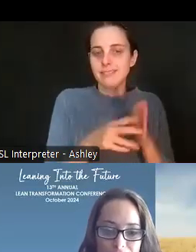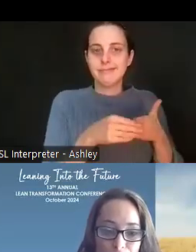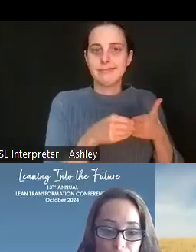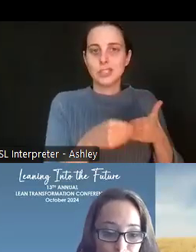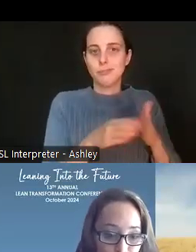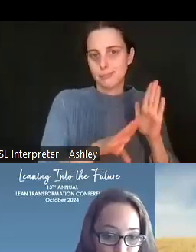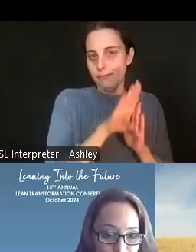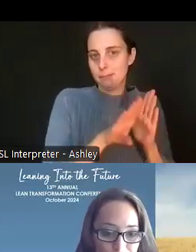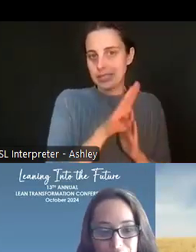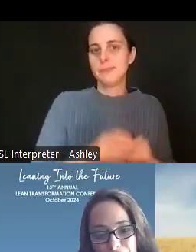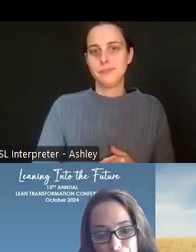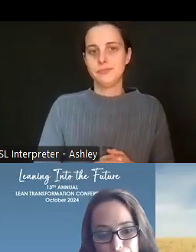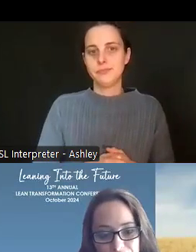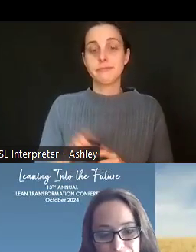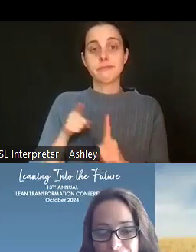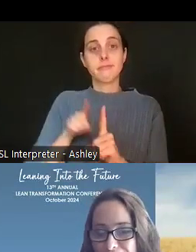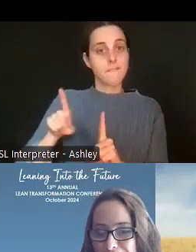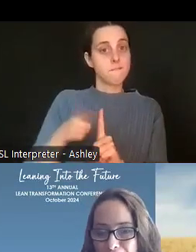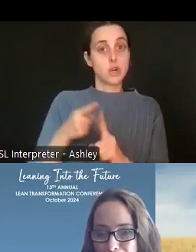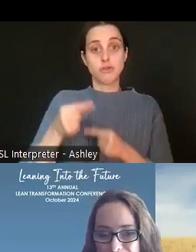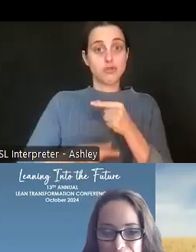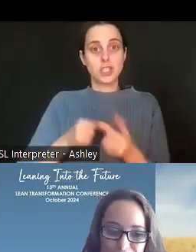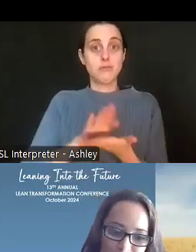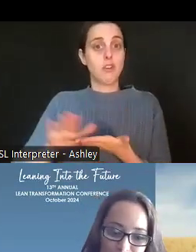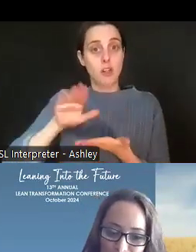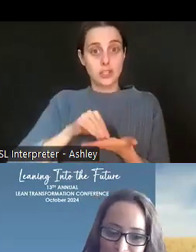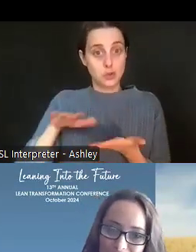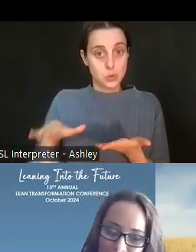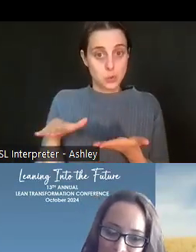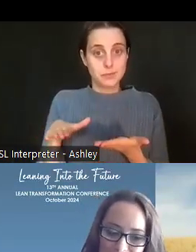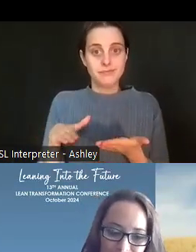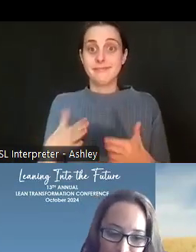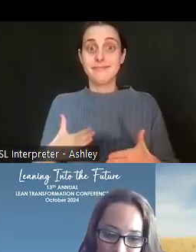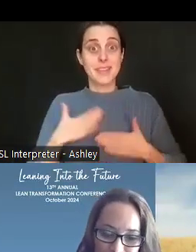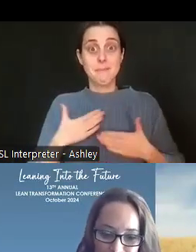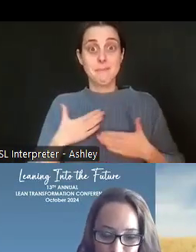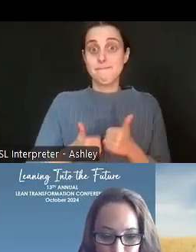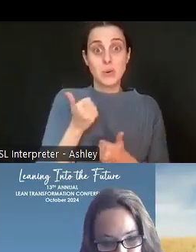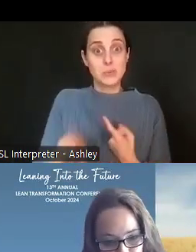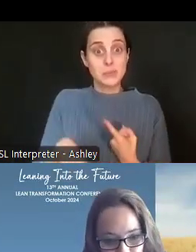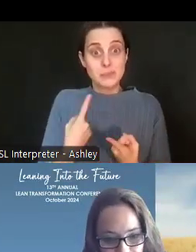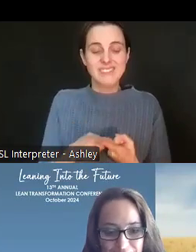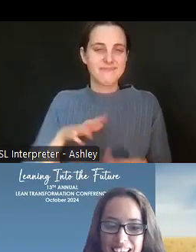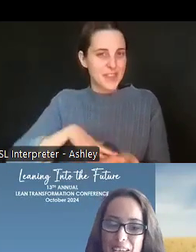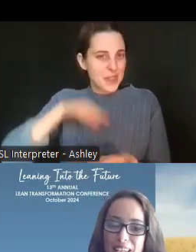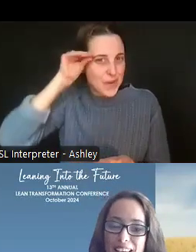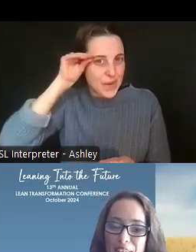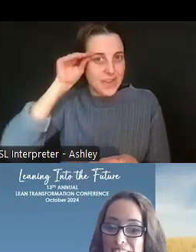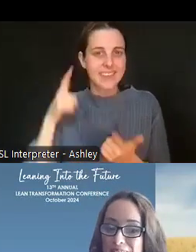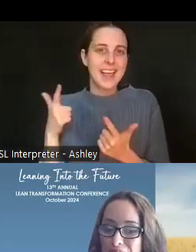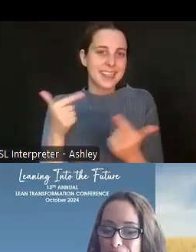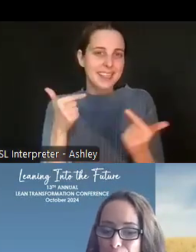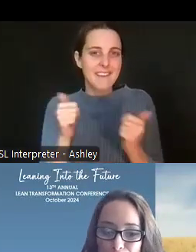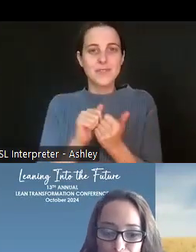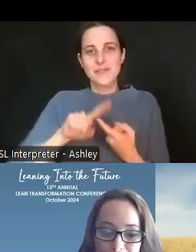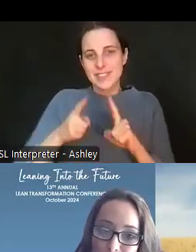She is a first-generation college student and is the happiest when she is learning and laughing alongside others. Amy and her